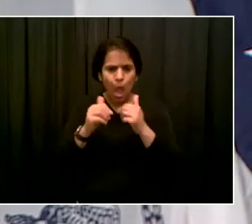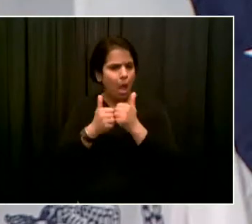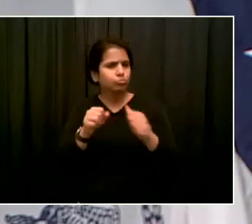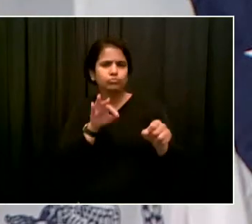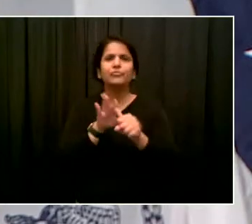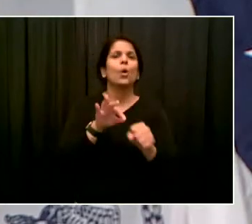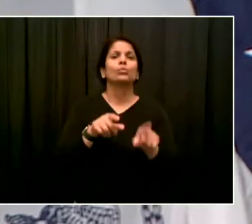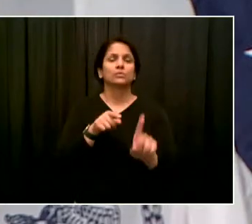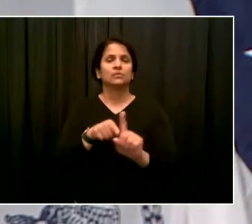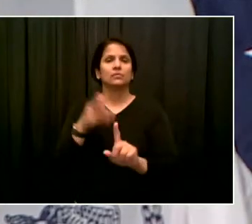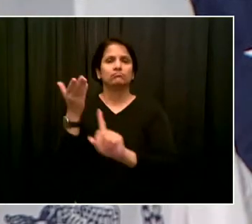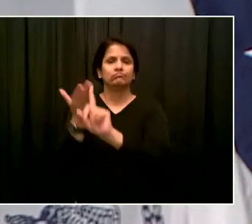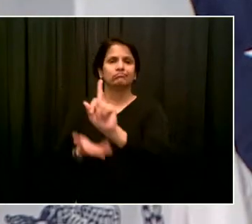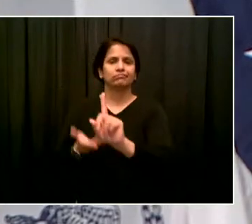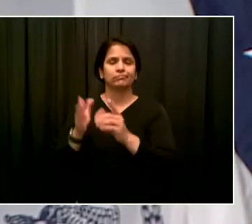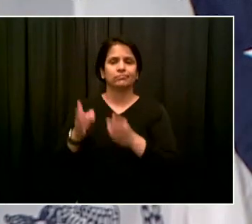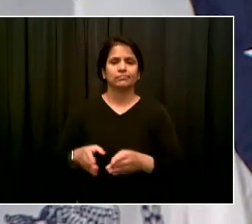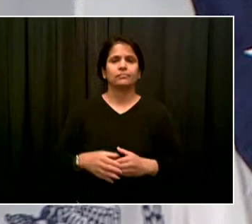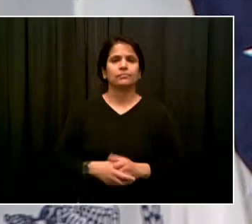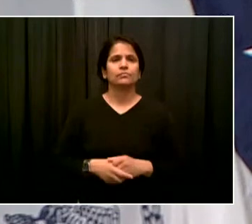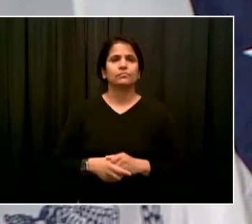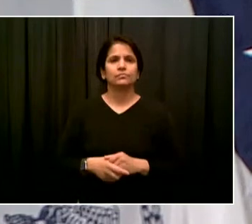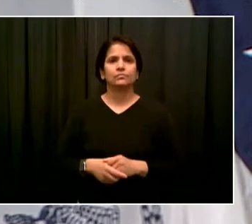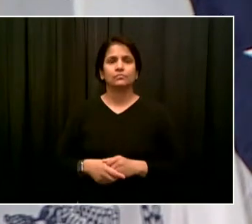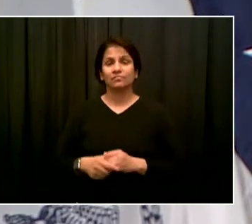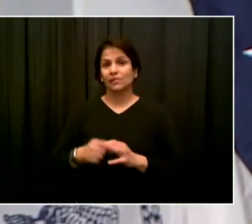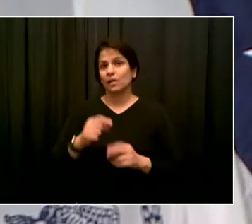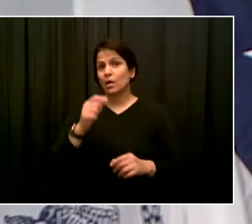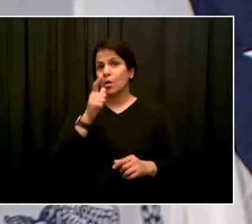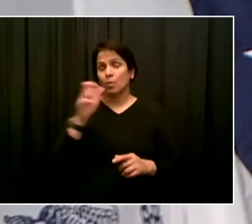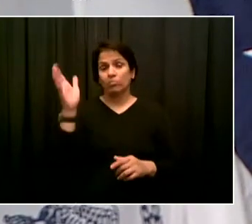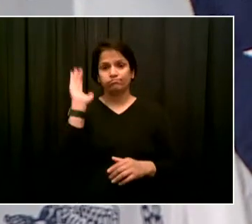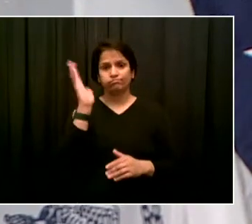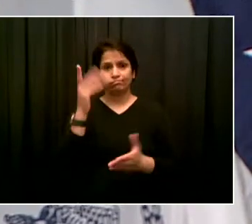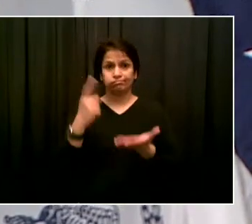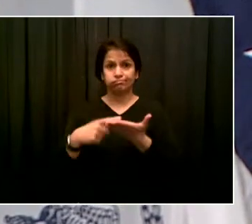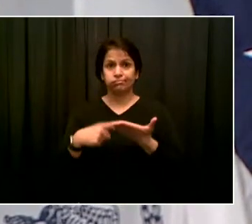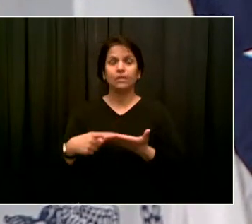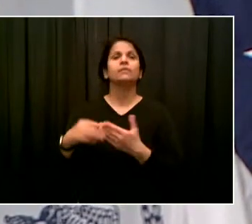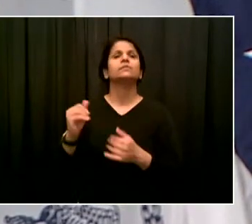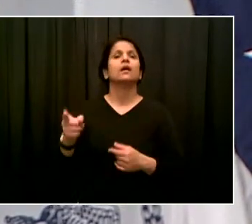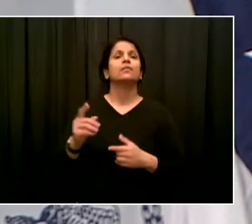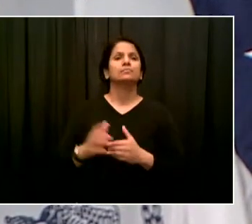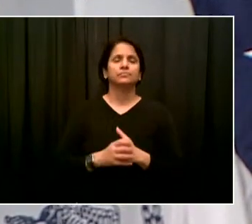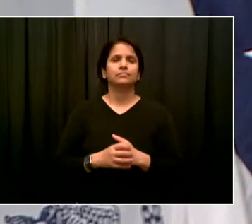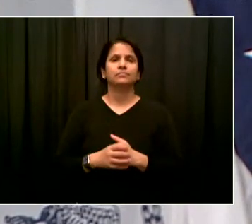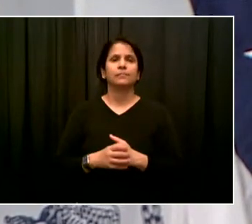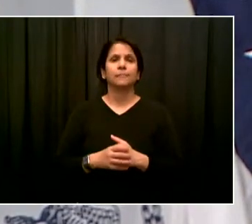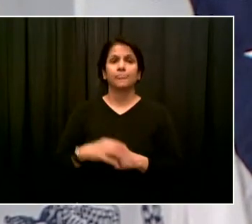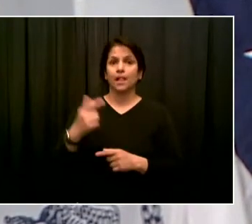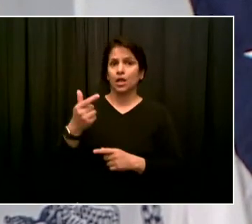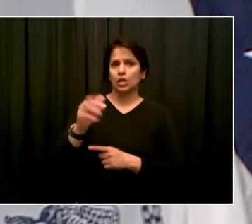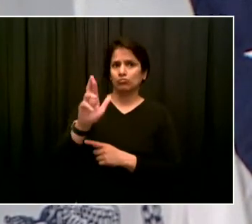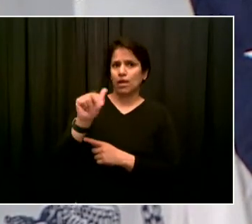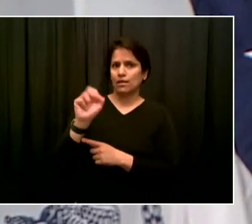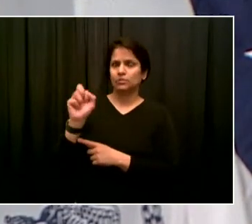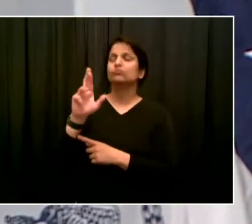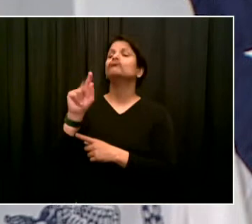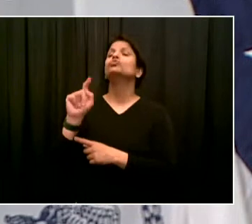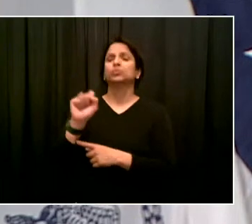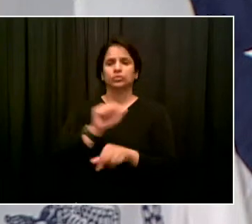national backdrop where democracy was threatened, democracy was undermined here in New York City, we've been working